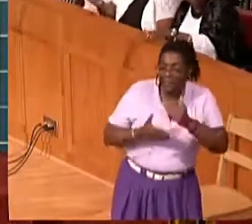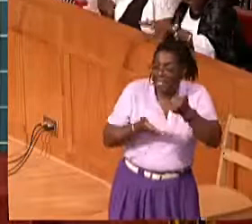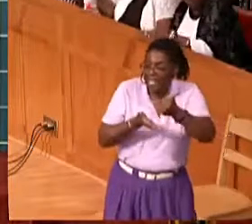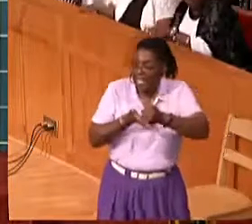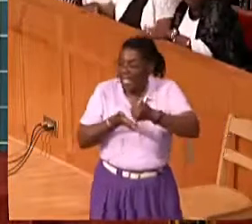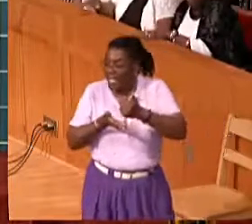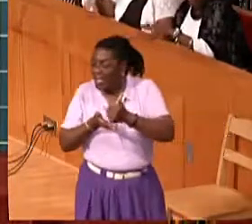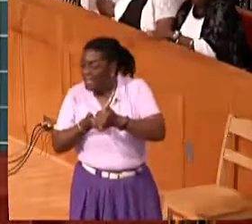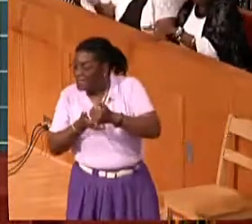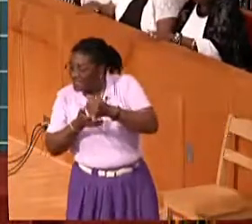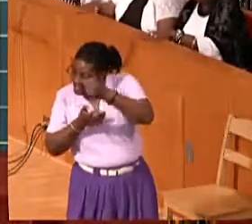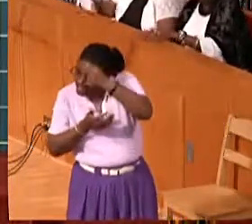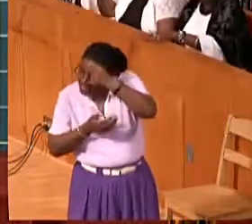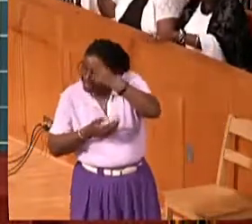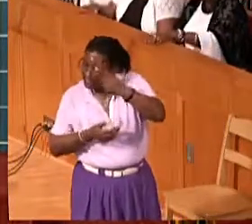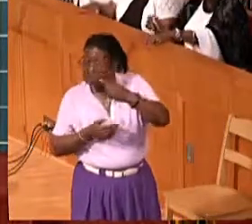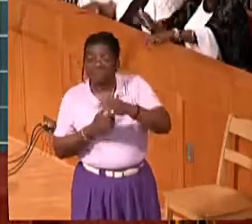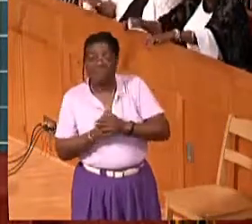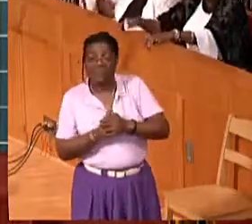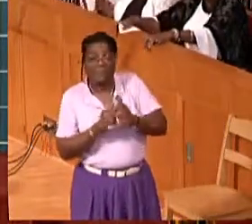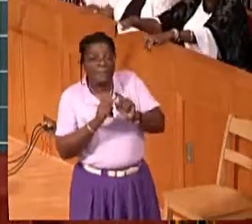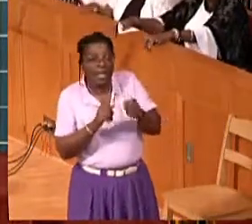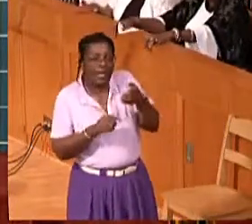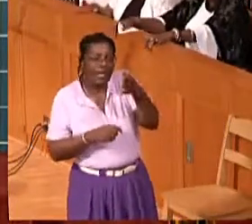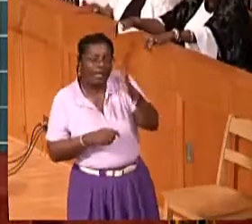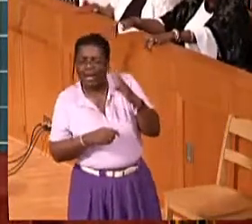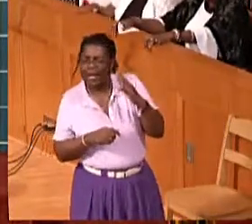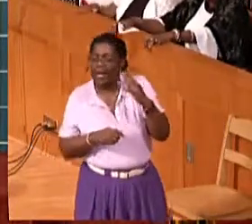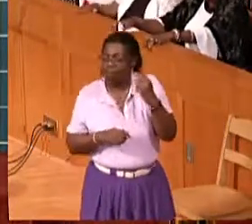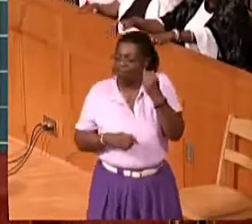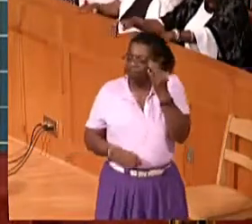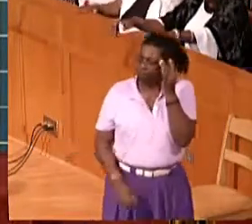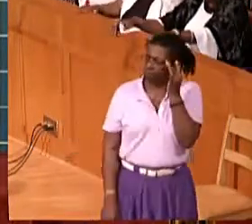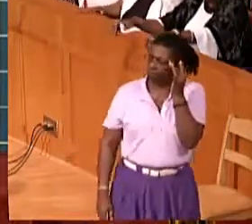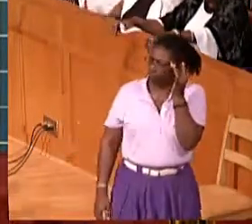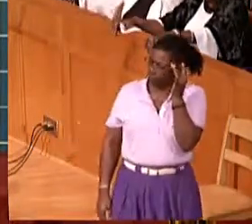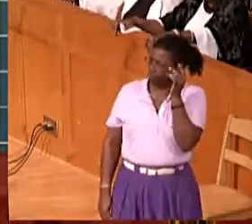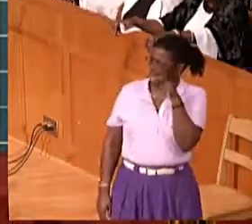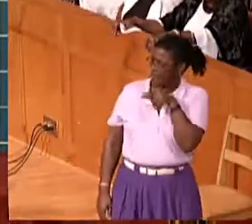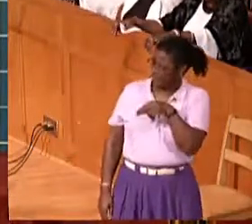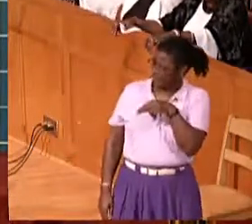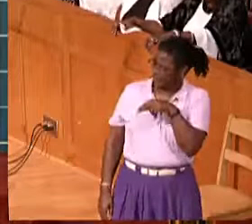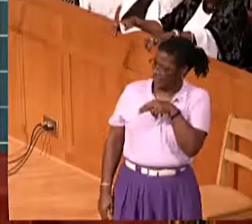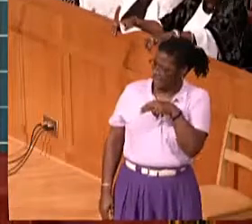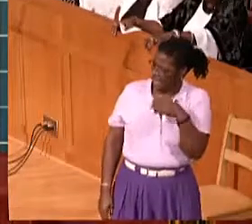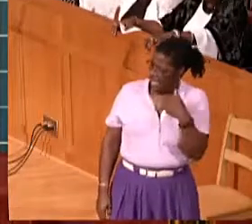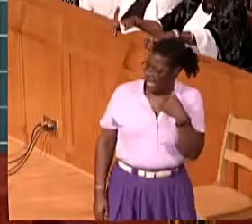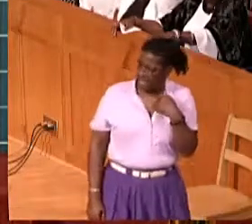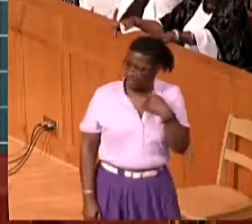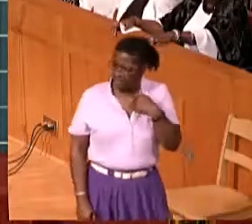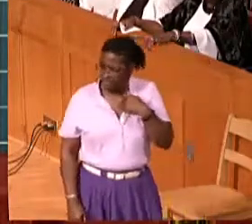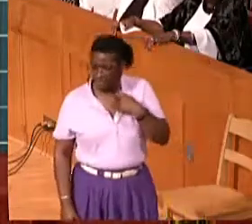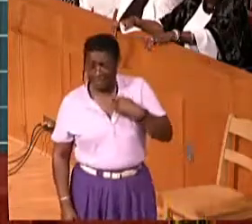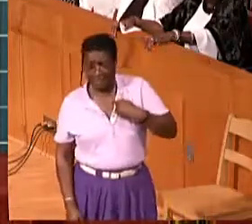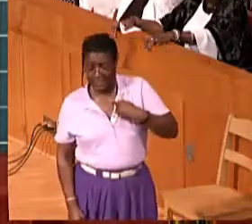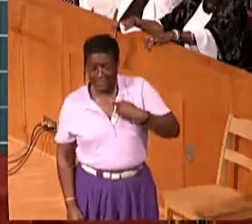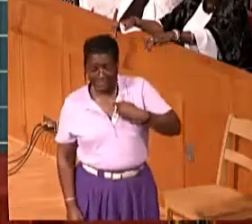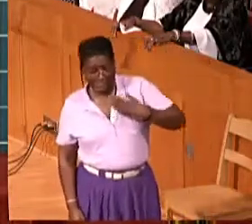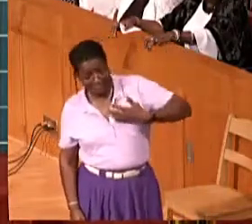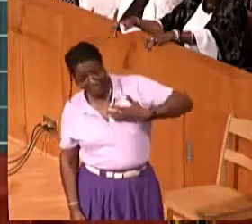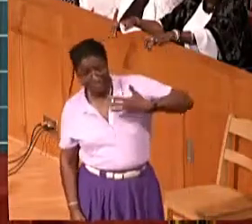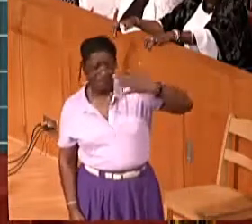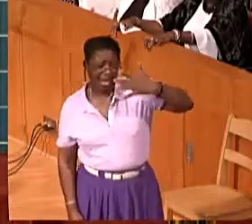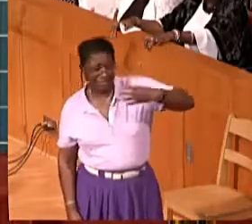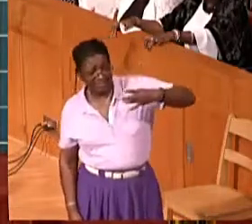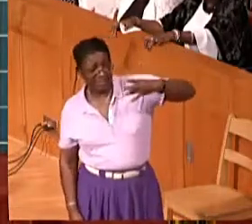I sing. But listen, God saw fit. Do I have a witness? To put me in a 5'7.5" frame. I don't